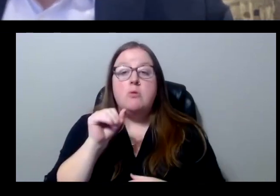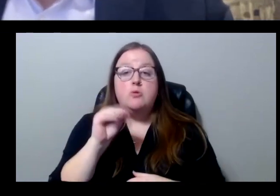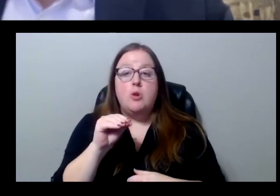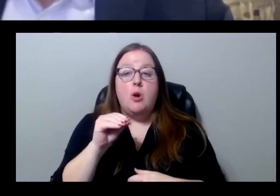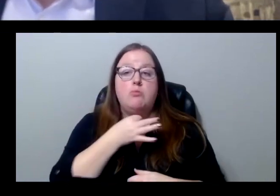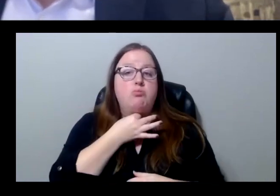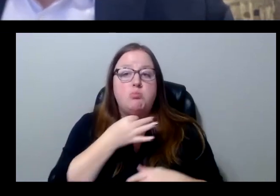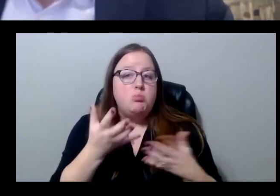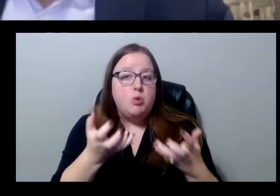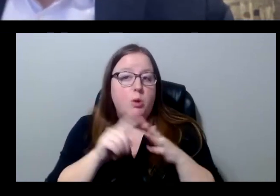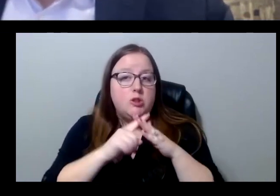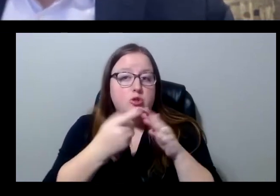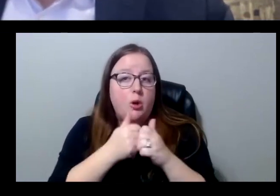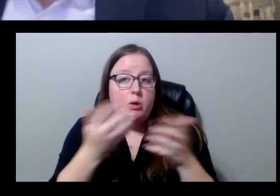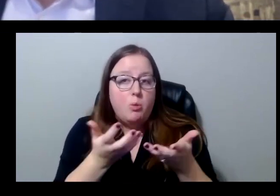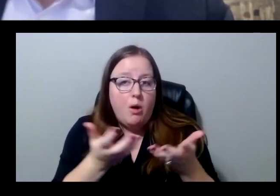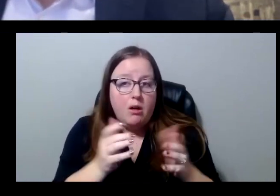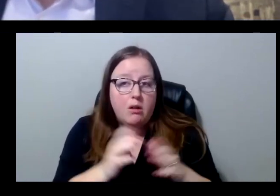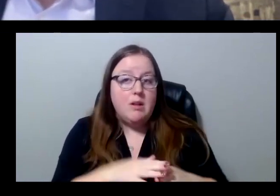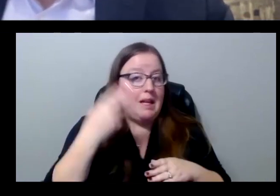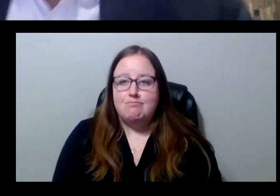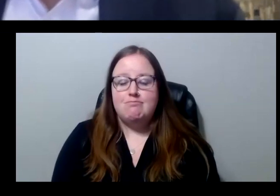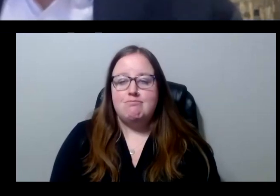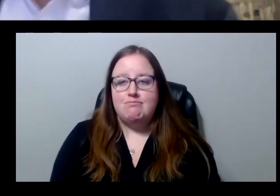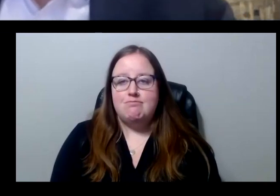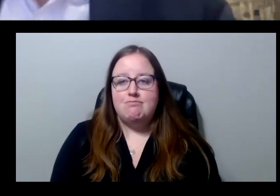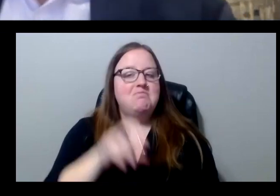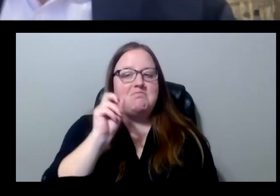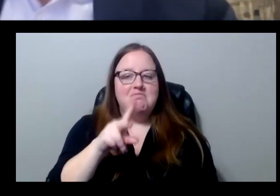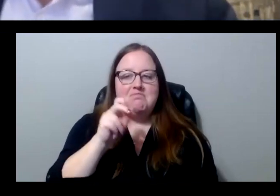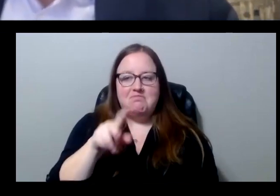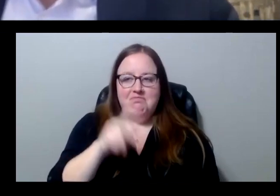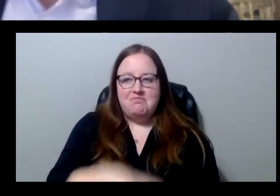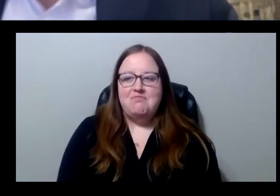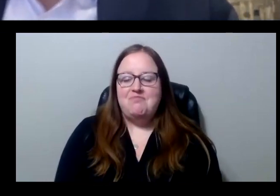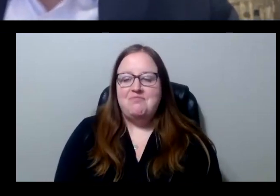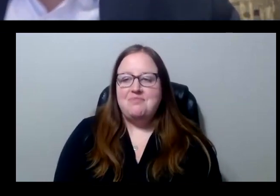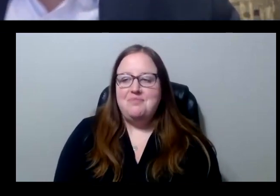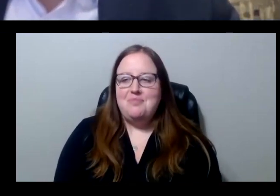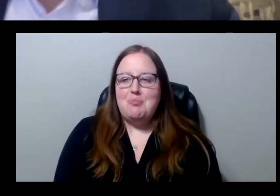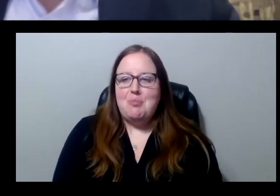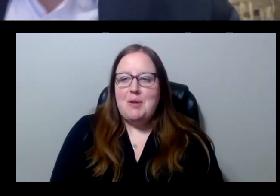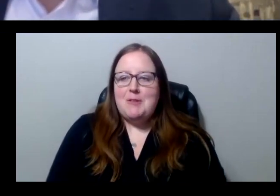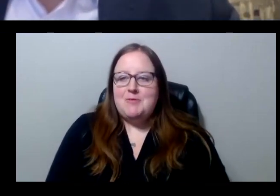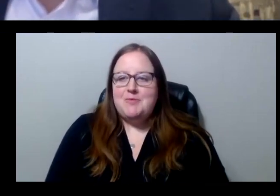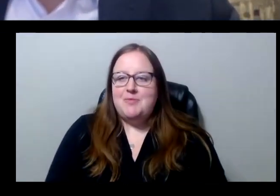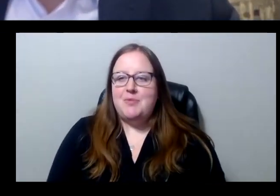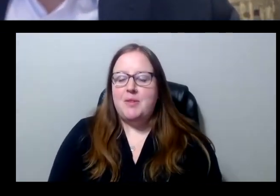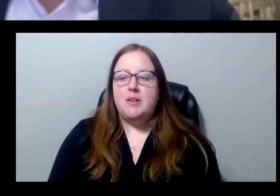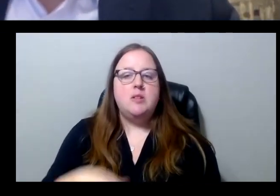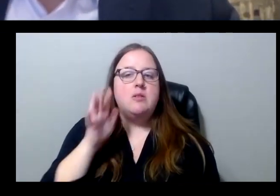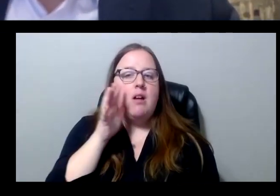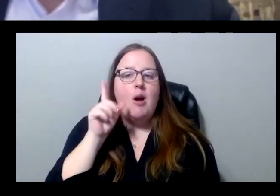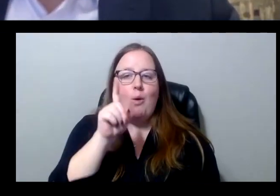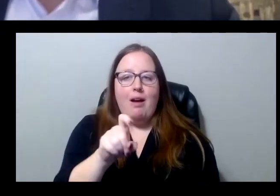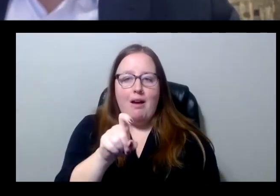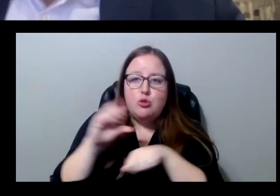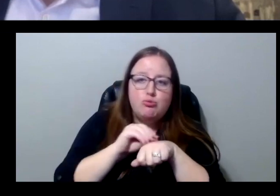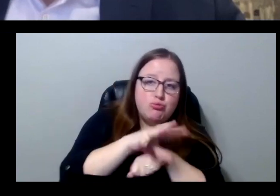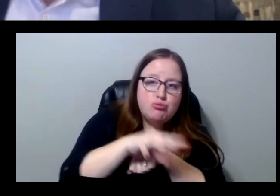Elvir runs he's an entrepreneur and he has his own import-export business. His brother Tariq is a